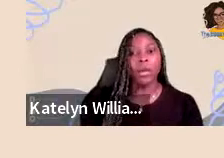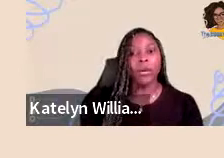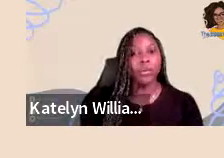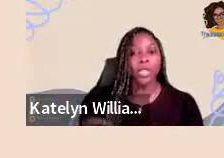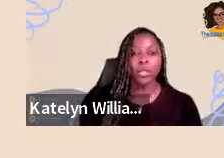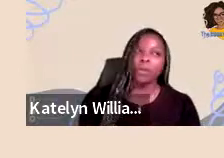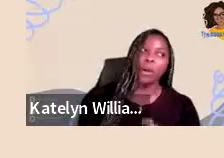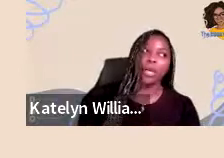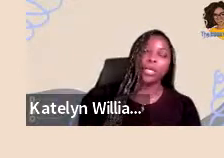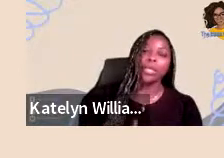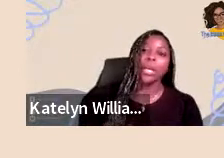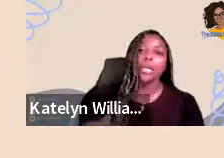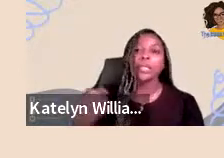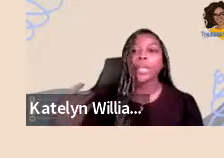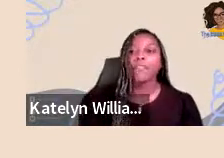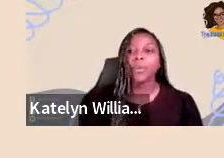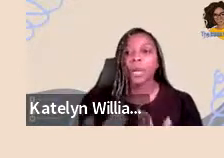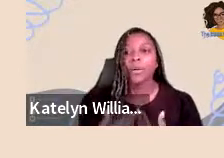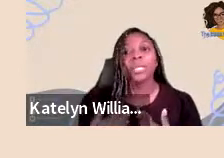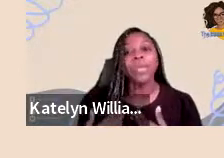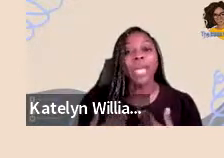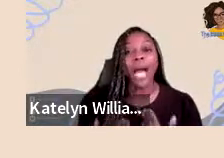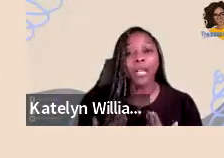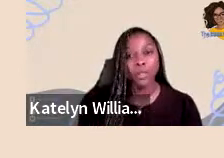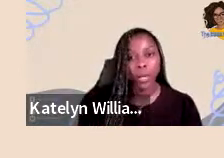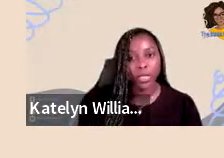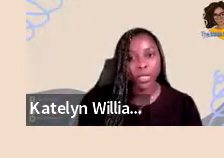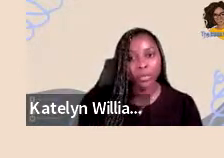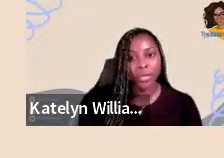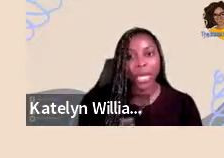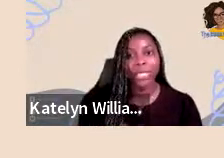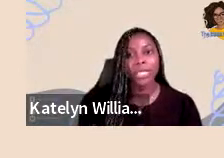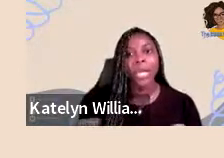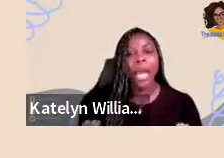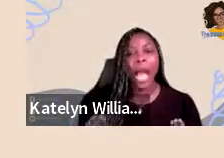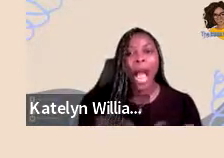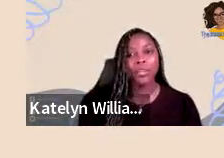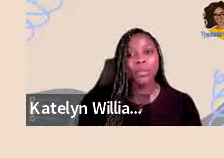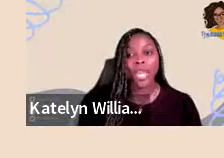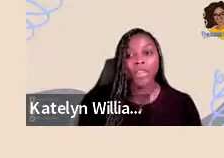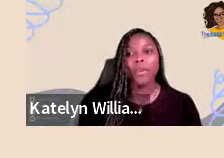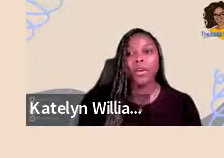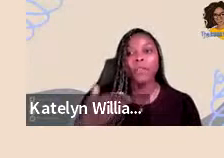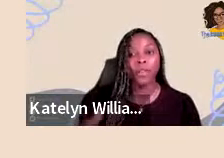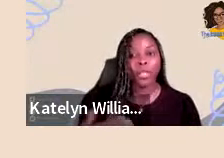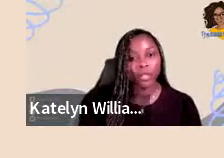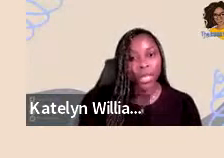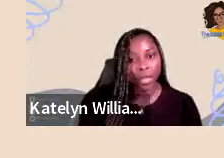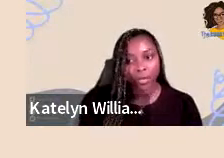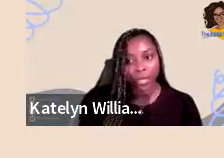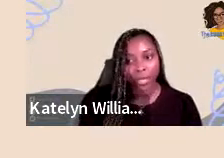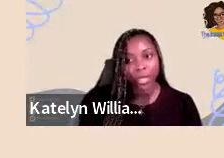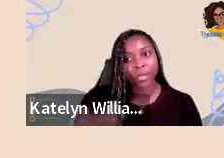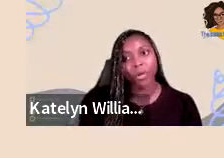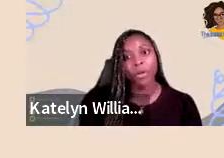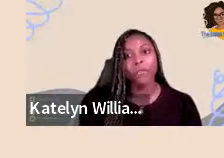that were low to no cost. So Canva Pro is something that I do purchase because I use Canva for literally everything. The Pro